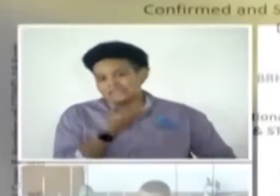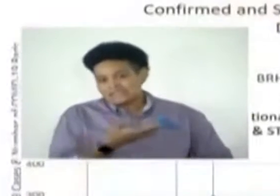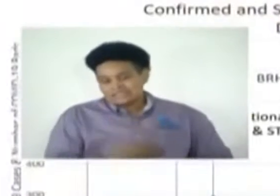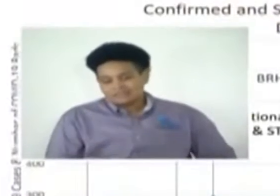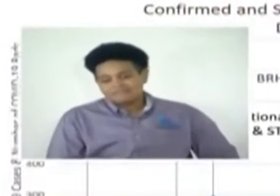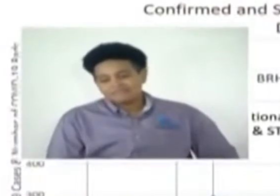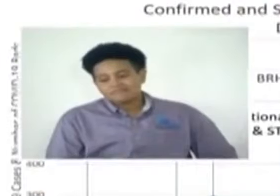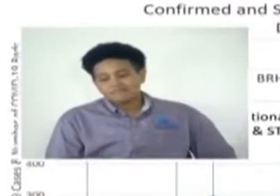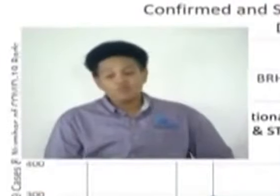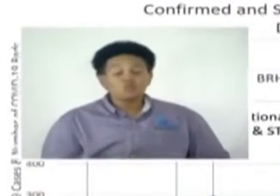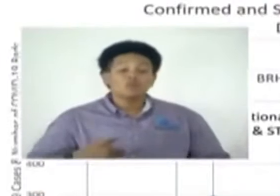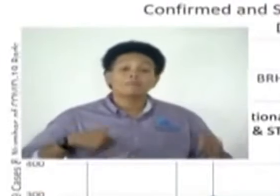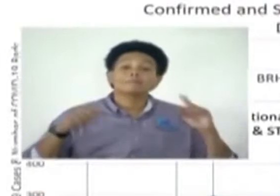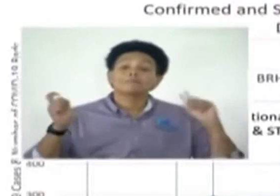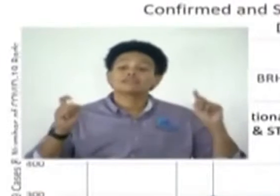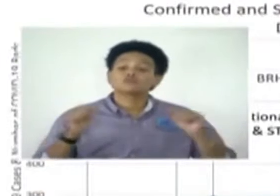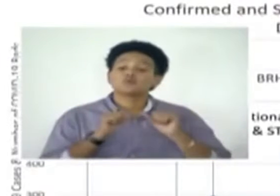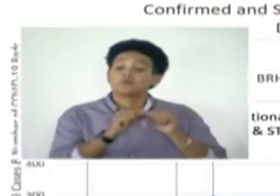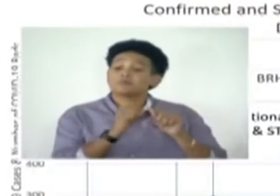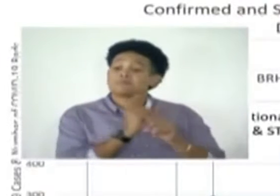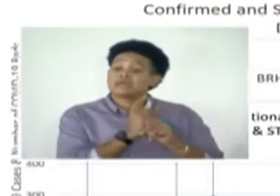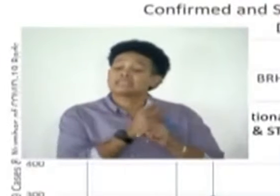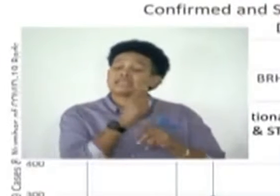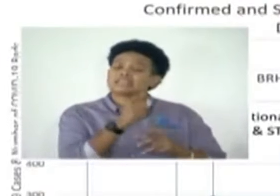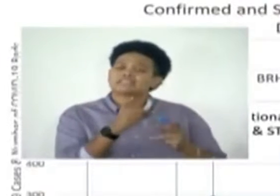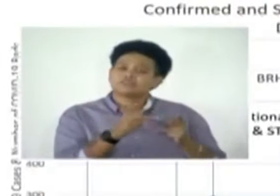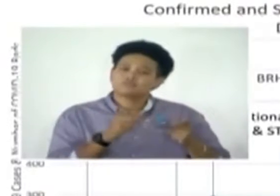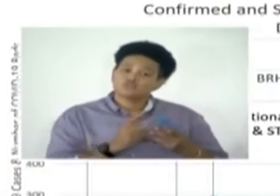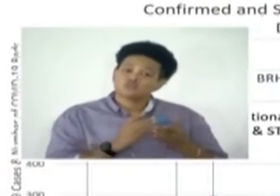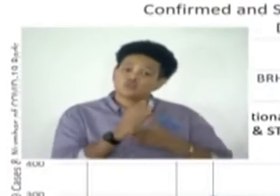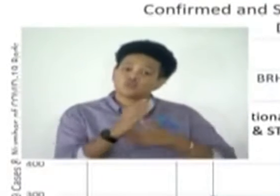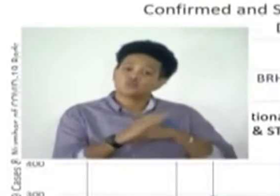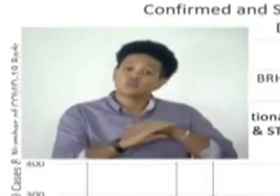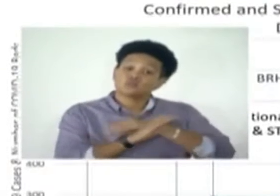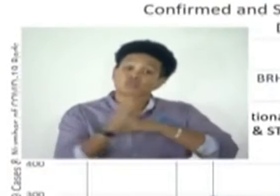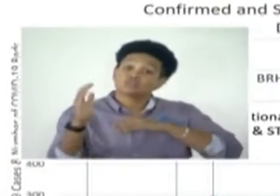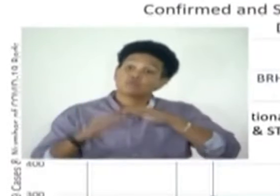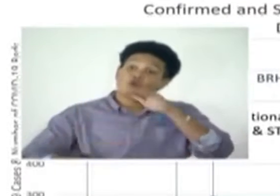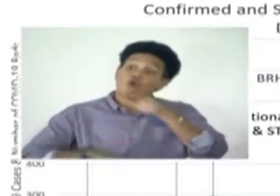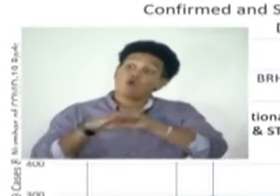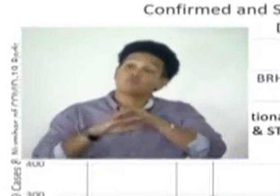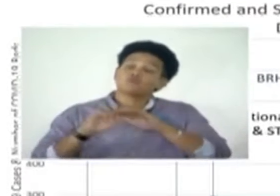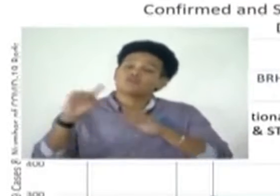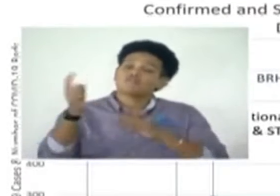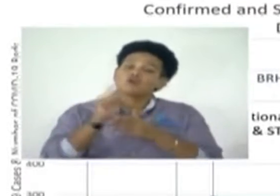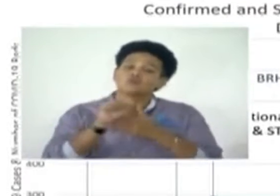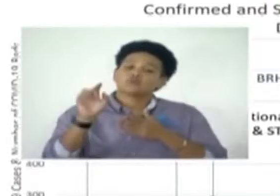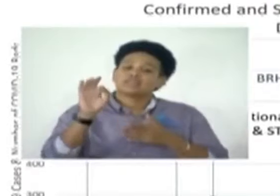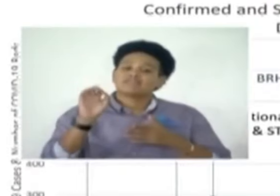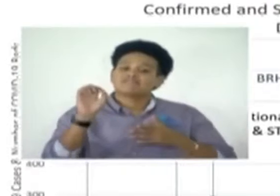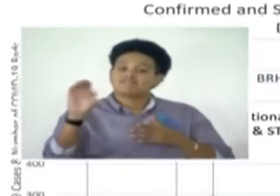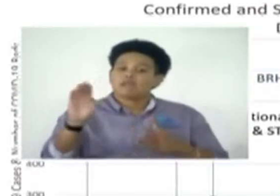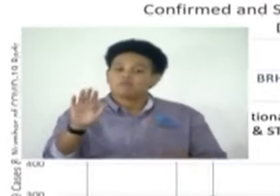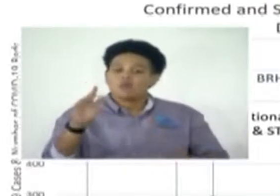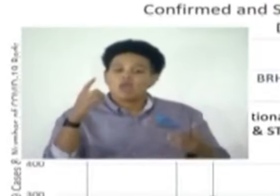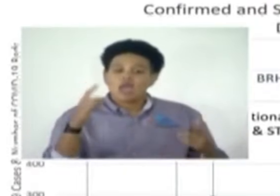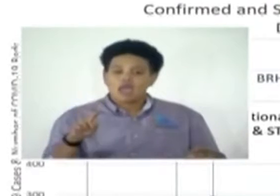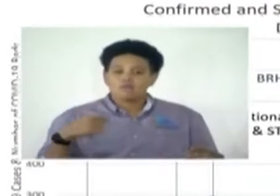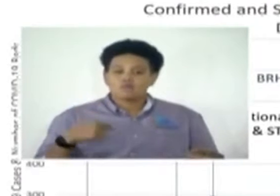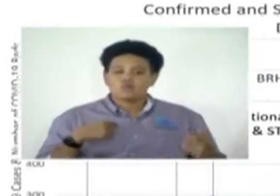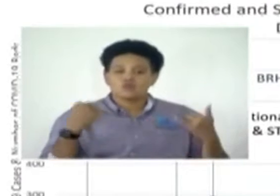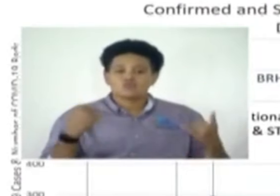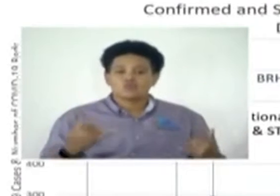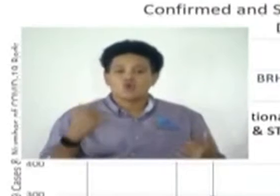We managed to maintain this position through Christmas and up to the first week of February. We are now